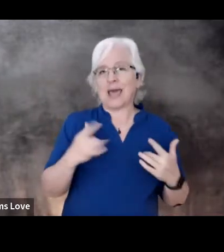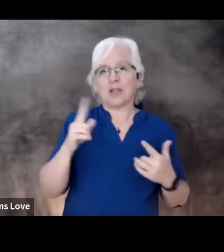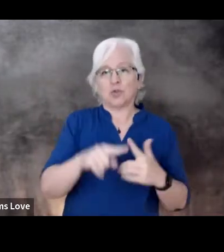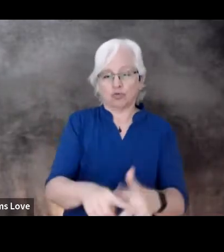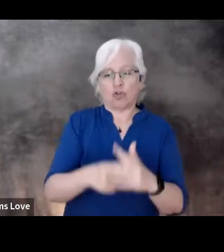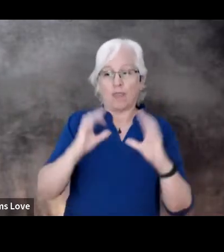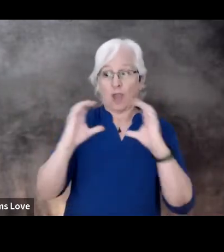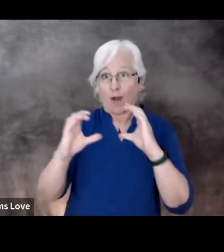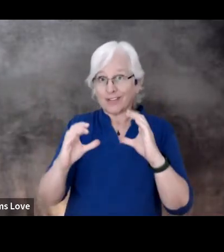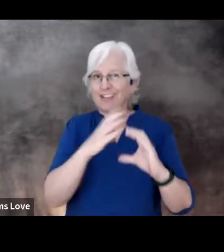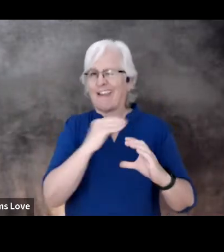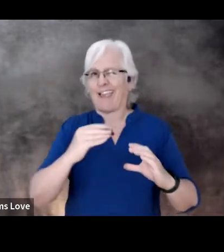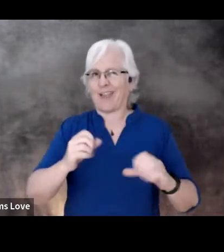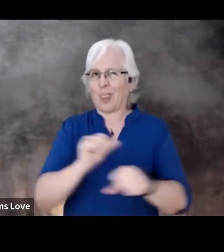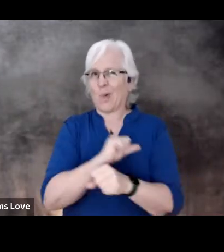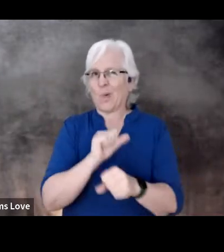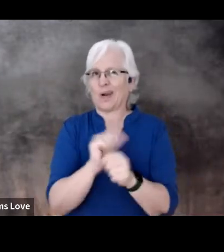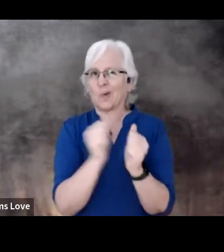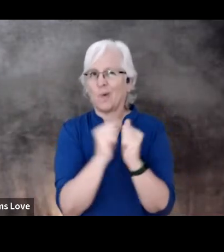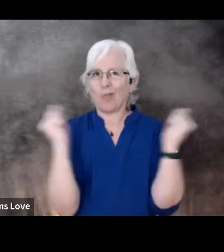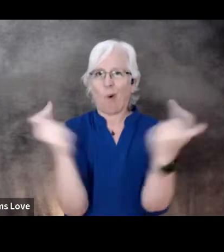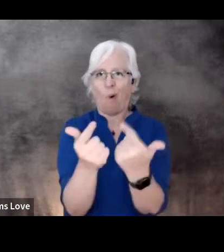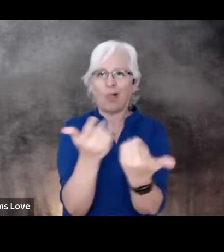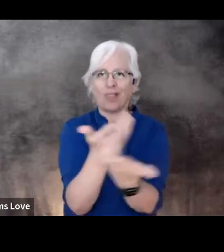you very much.